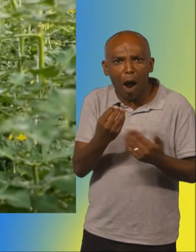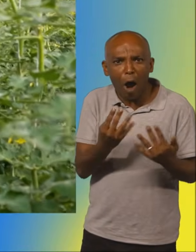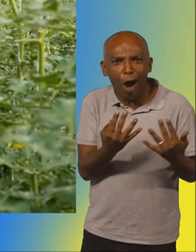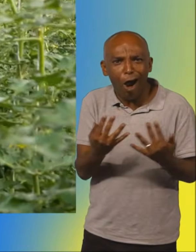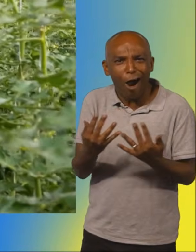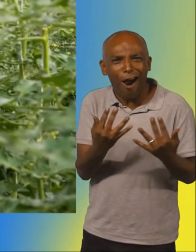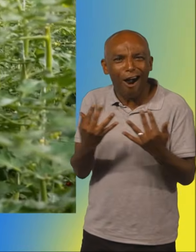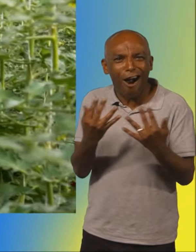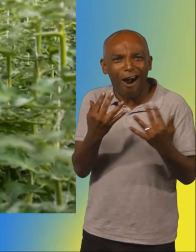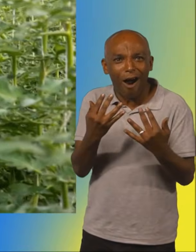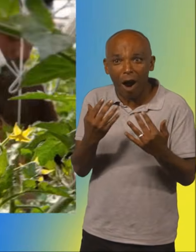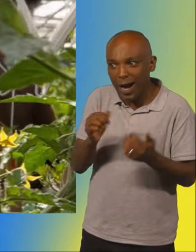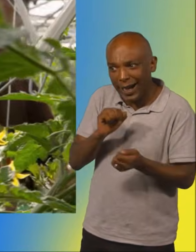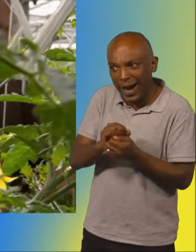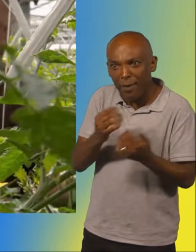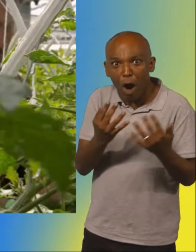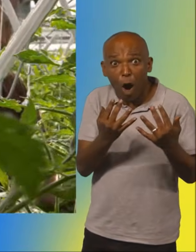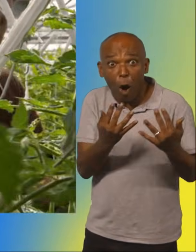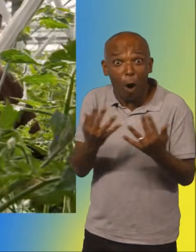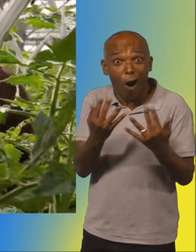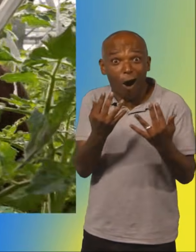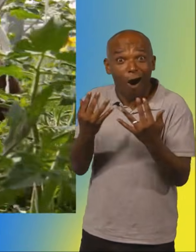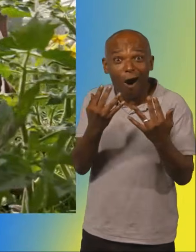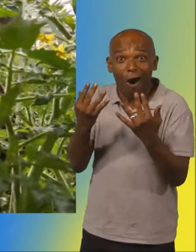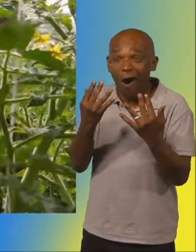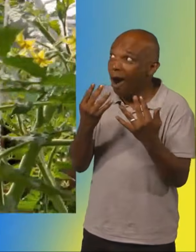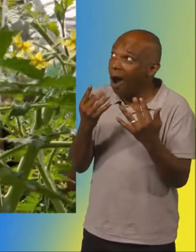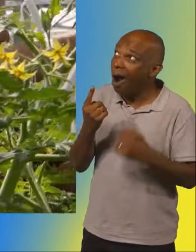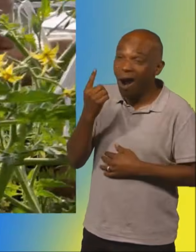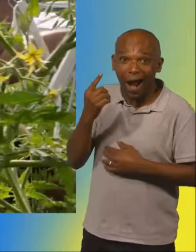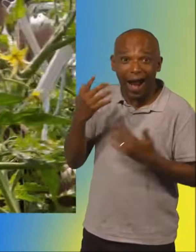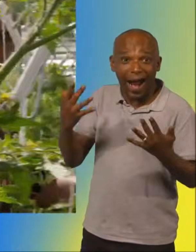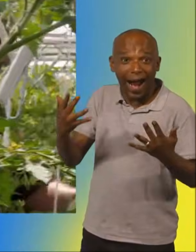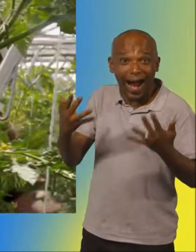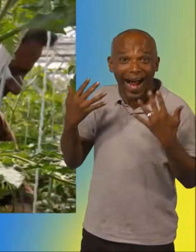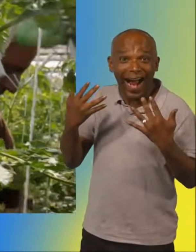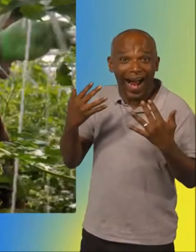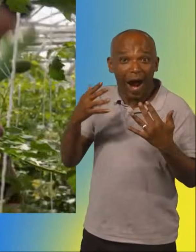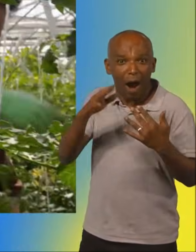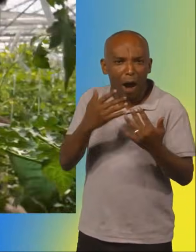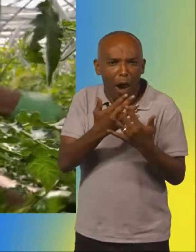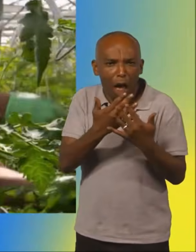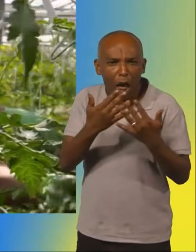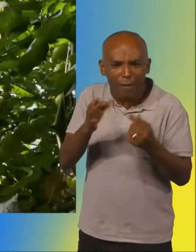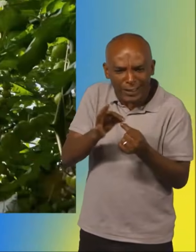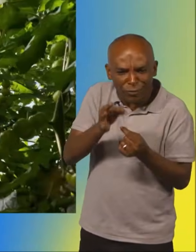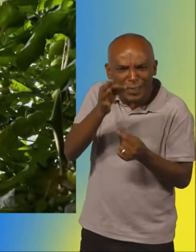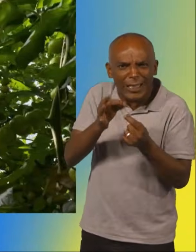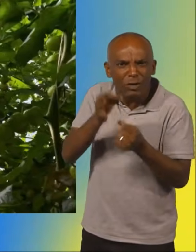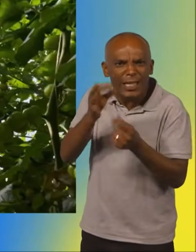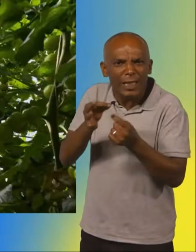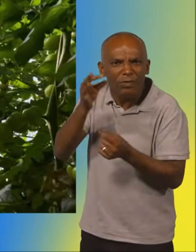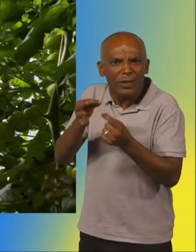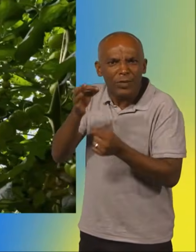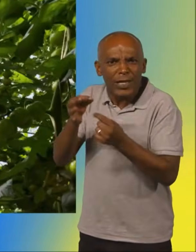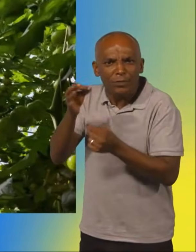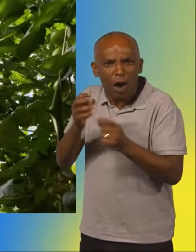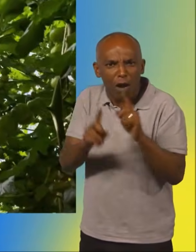into the air. They use lots of string to help the tomato plants climb up as they